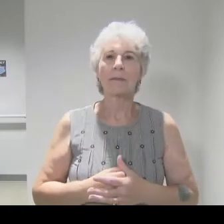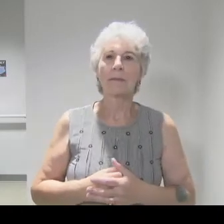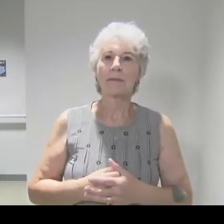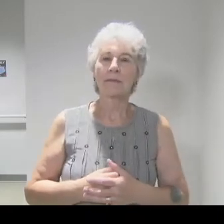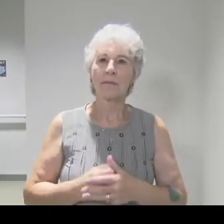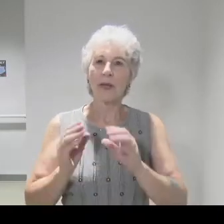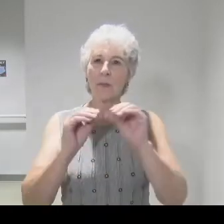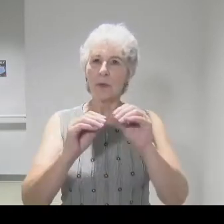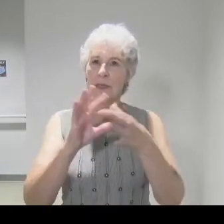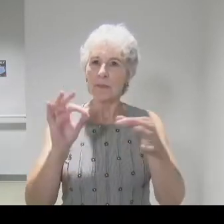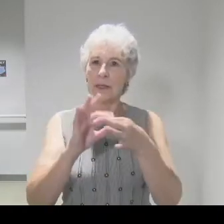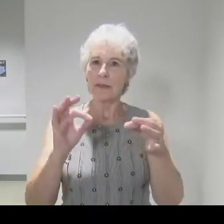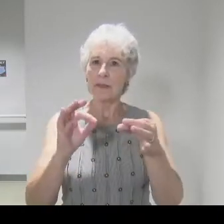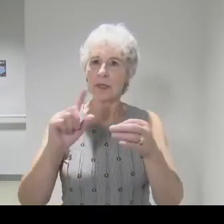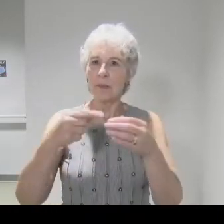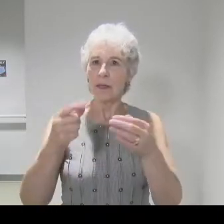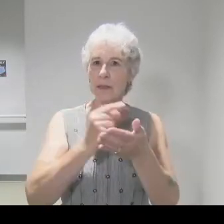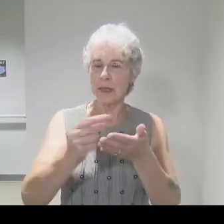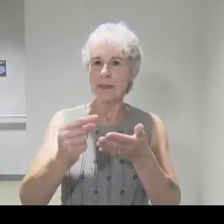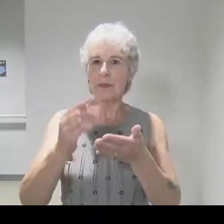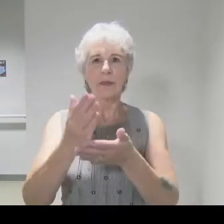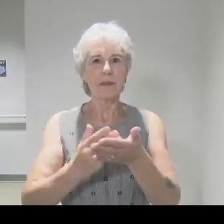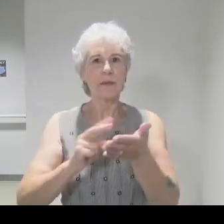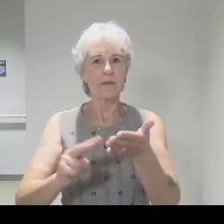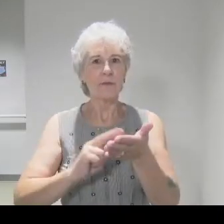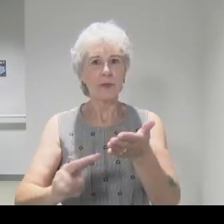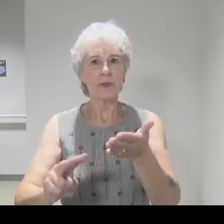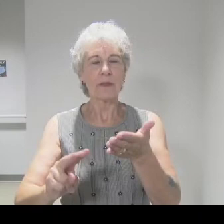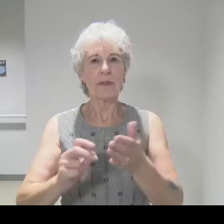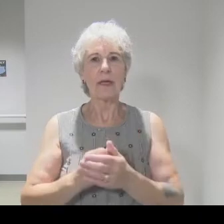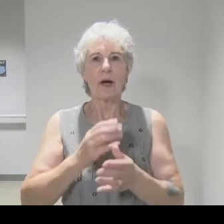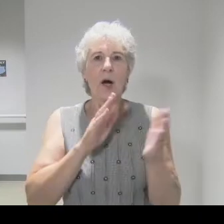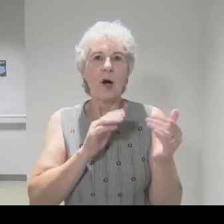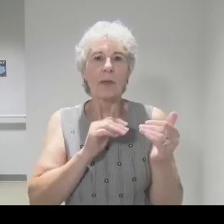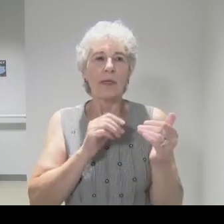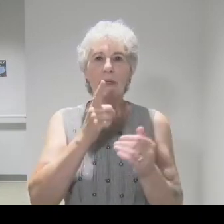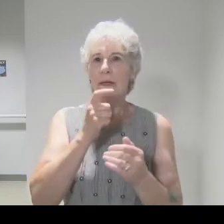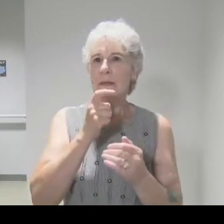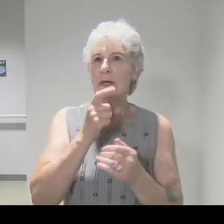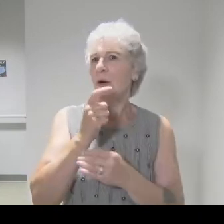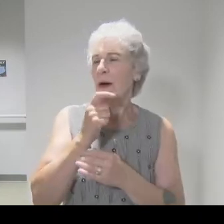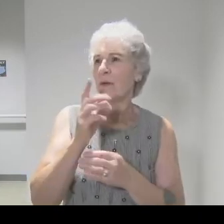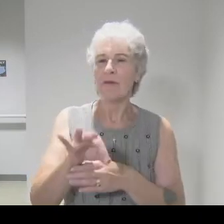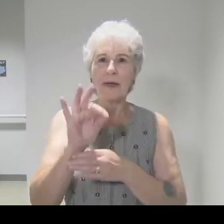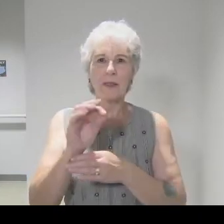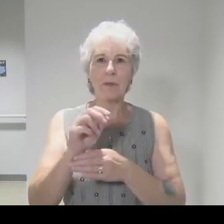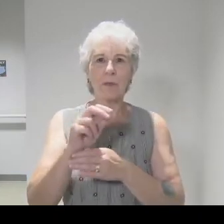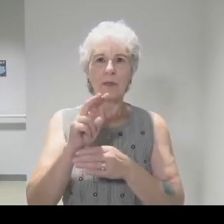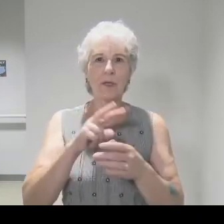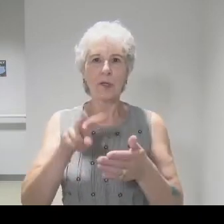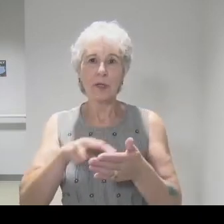and put a message of the gospel and some verses for them to look up in the Bible, hoping that whoever found it would look it up and become a